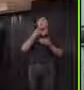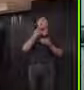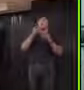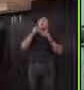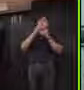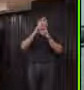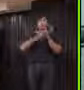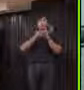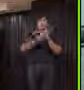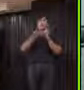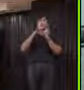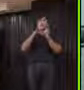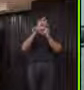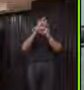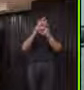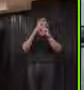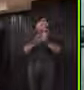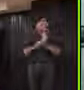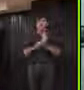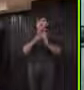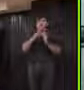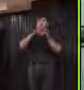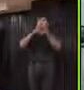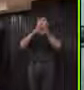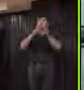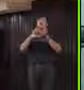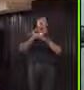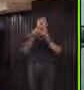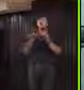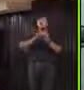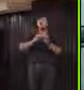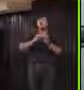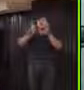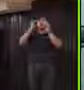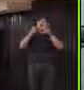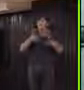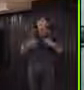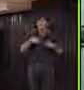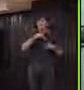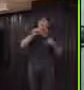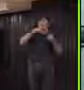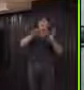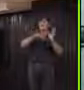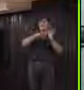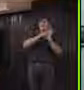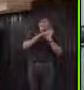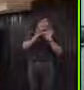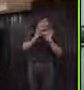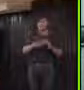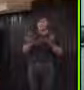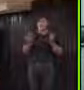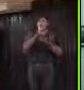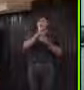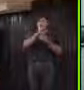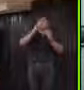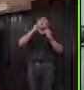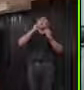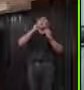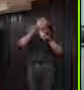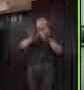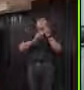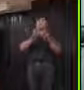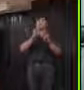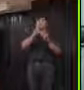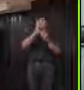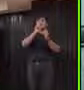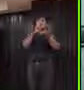Bhatnagar. Her question is the Supreme Court trying to comprehend the political context or political ramifications